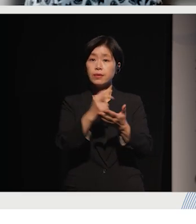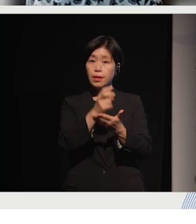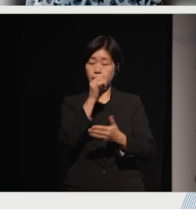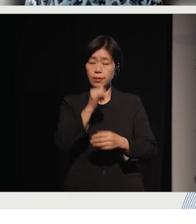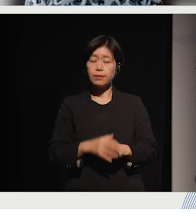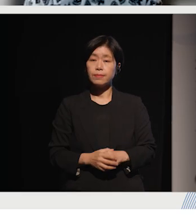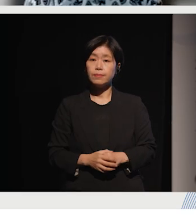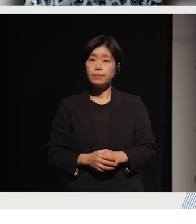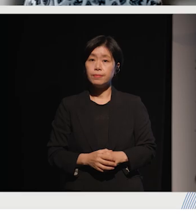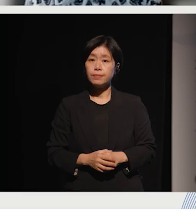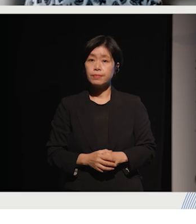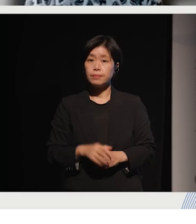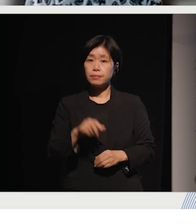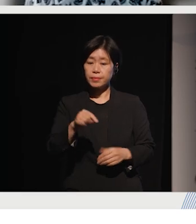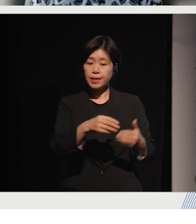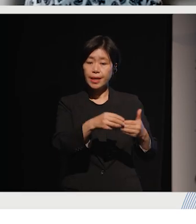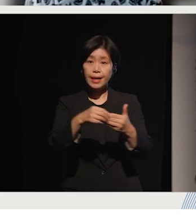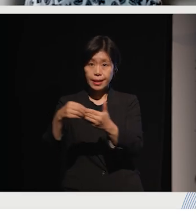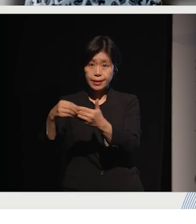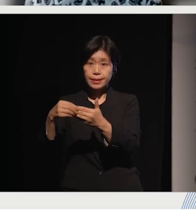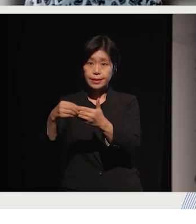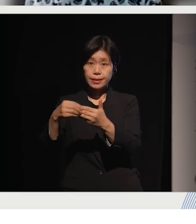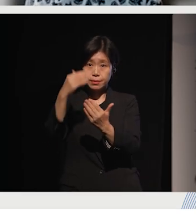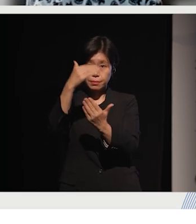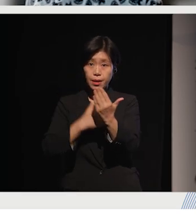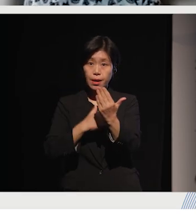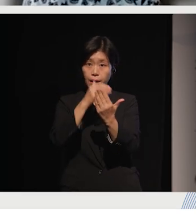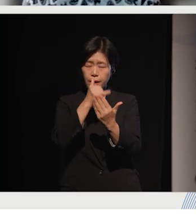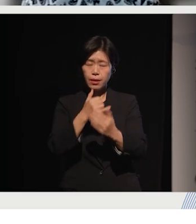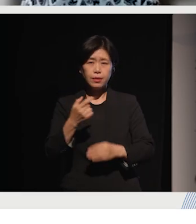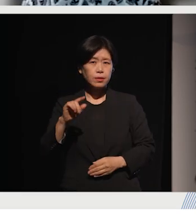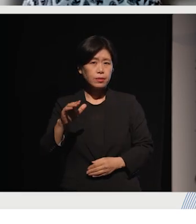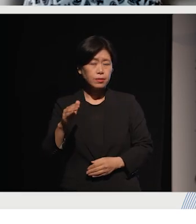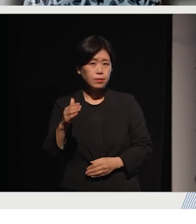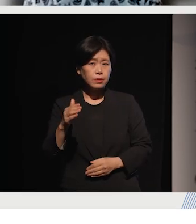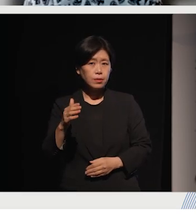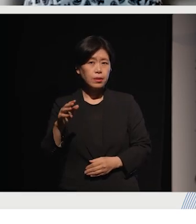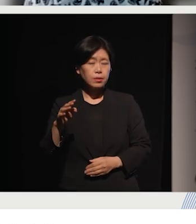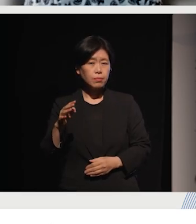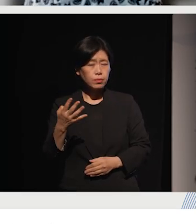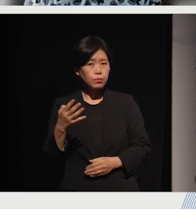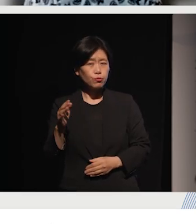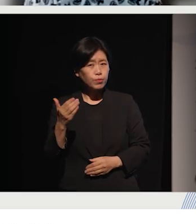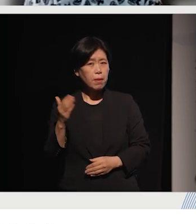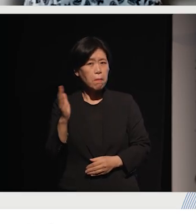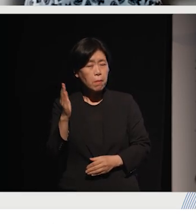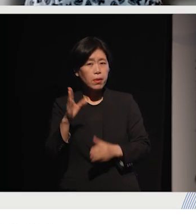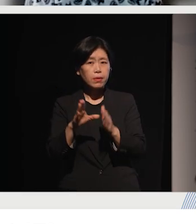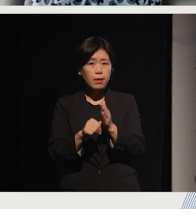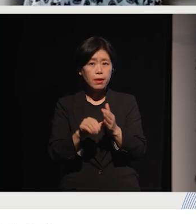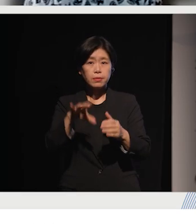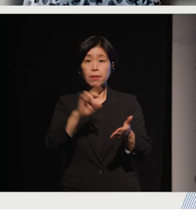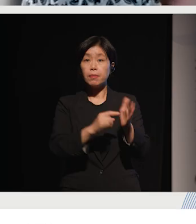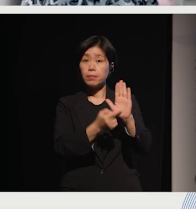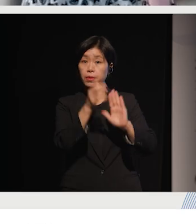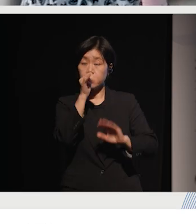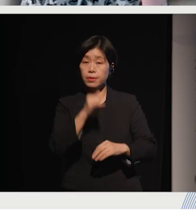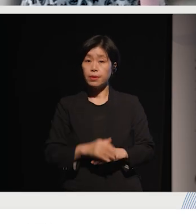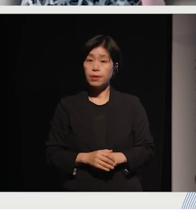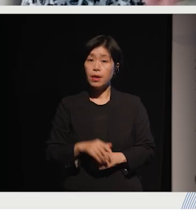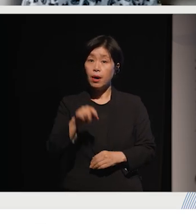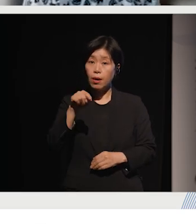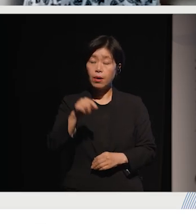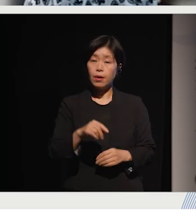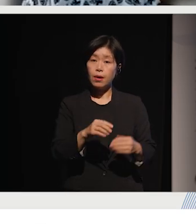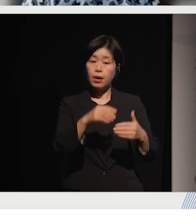Design. These guidelines were originally published in 1996. And at the time, they were really the